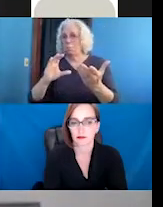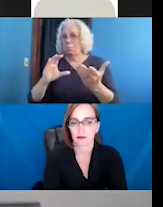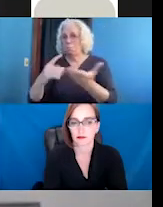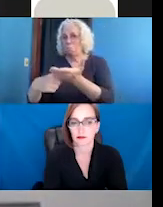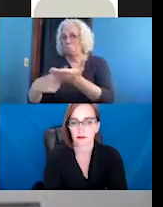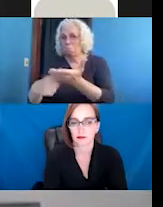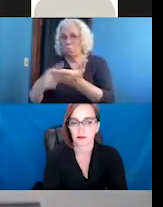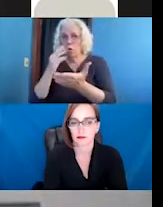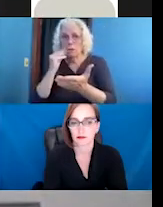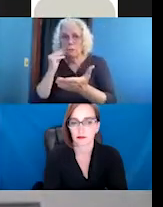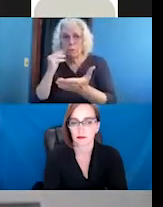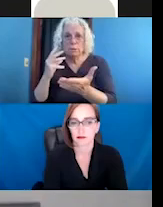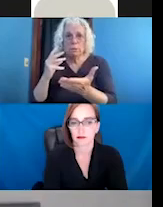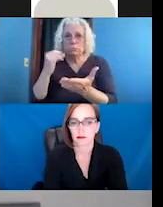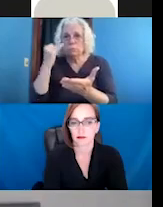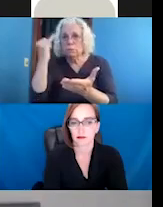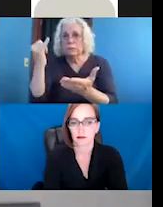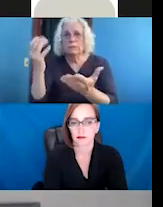conversations?